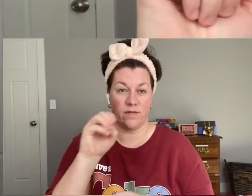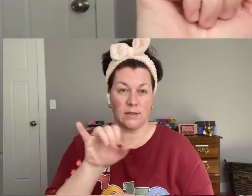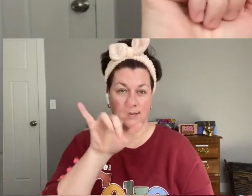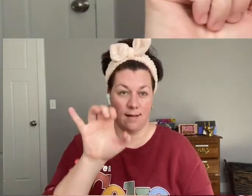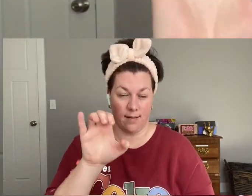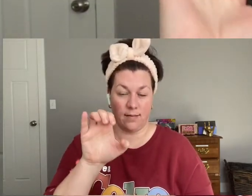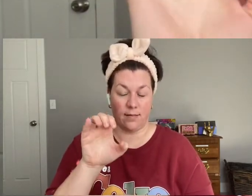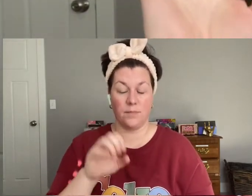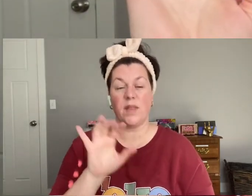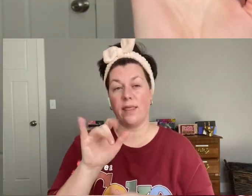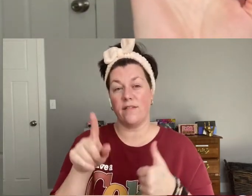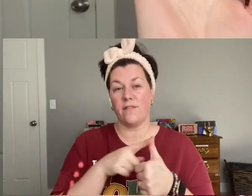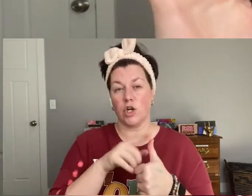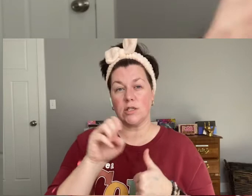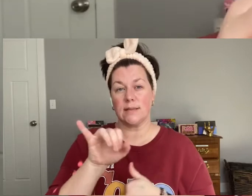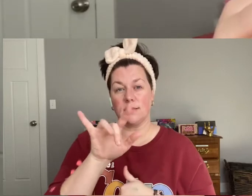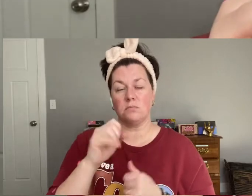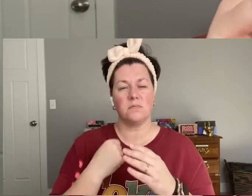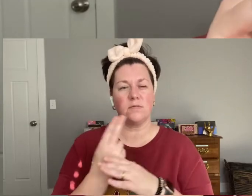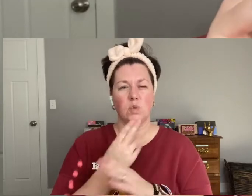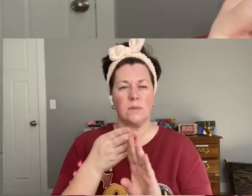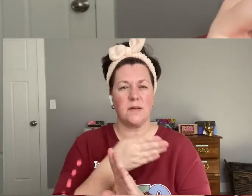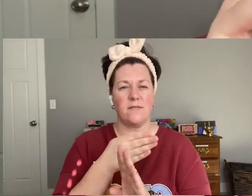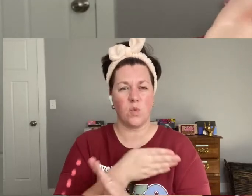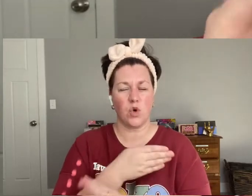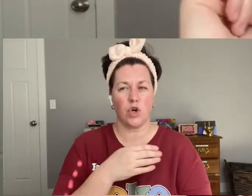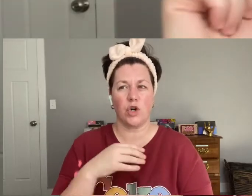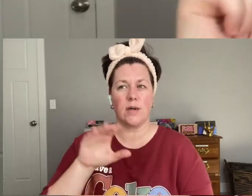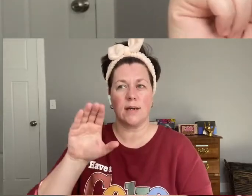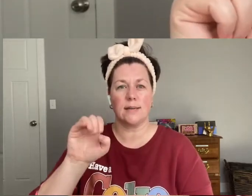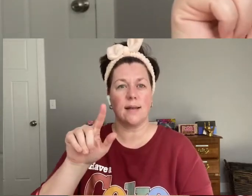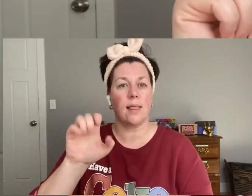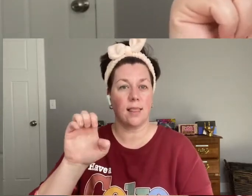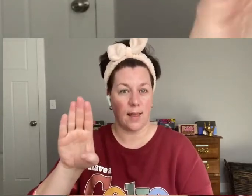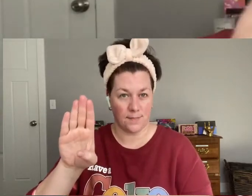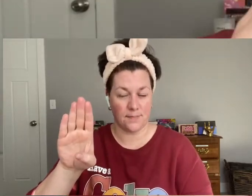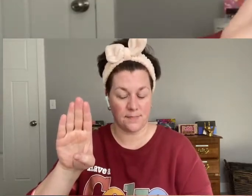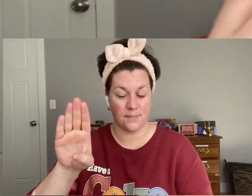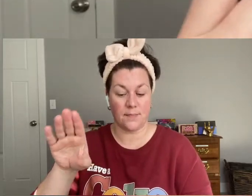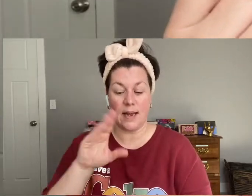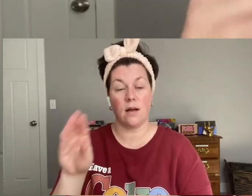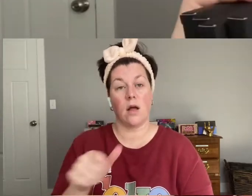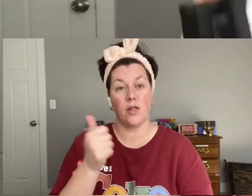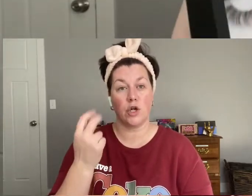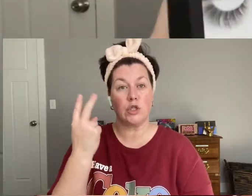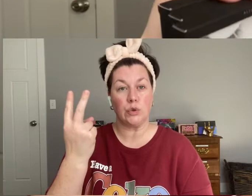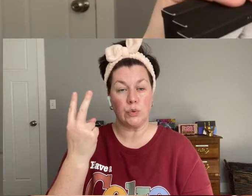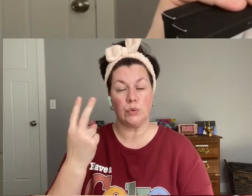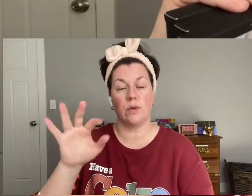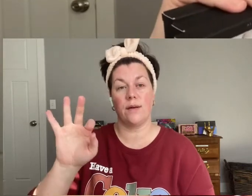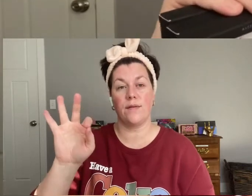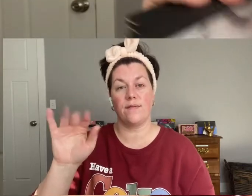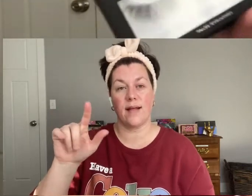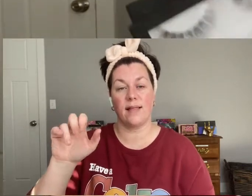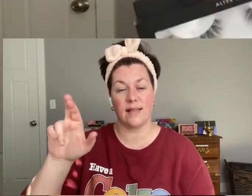favorite lashes. They're only $5 a pair, and I got a couple of styles that I've not tried before. So this style is